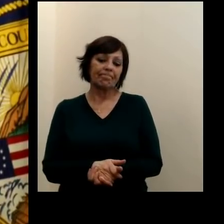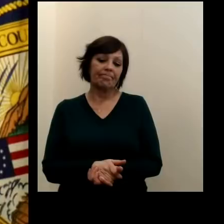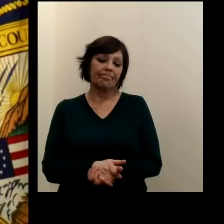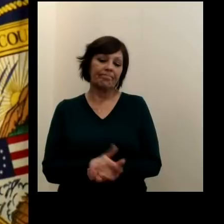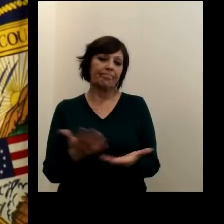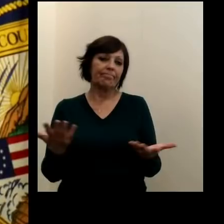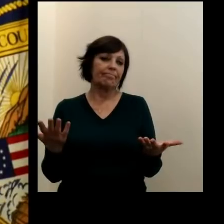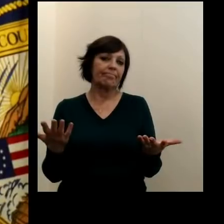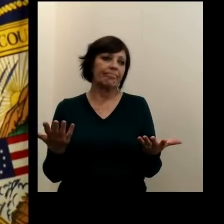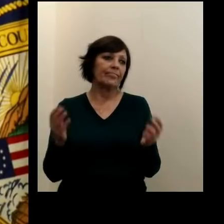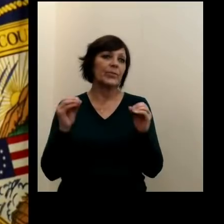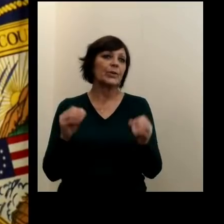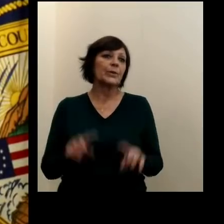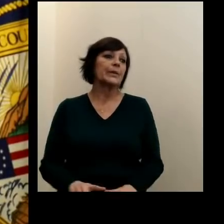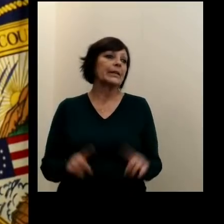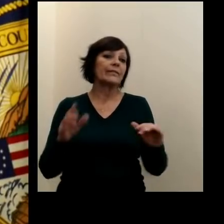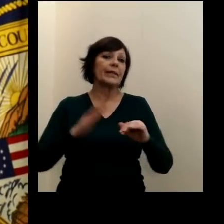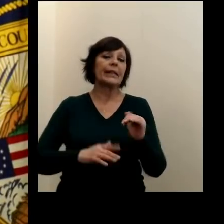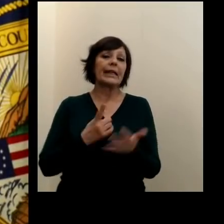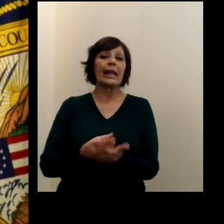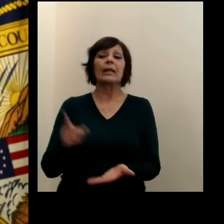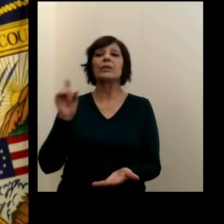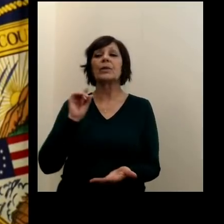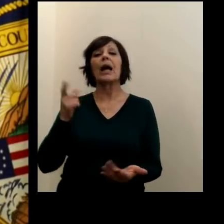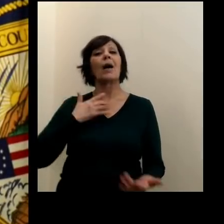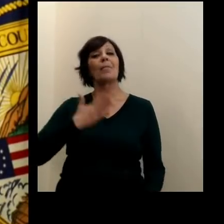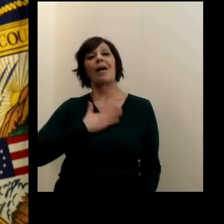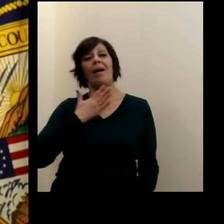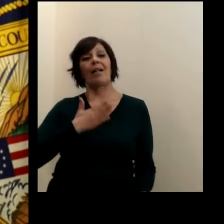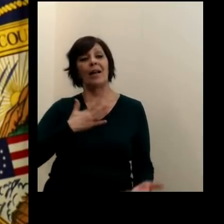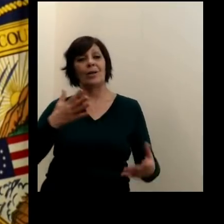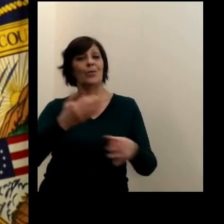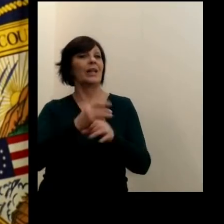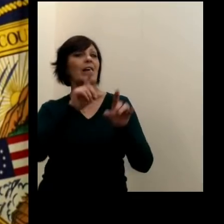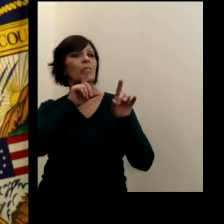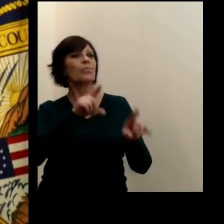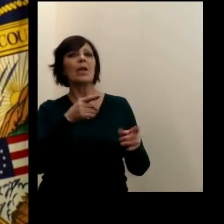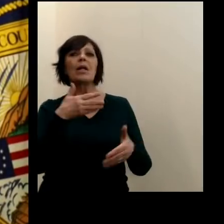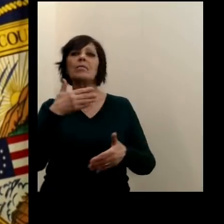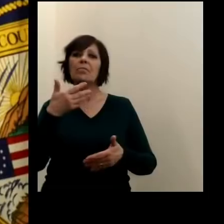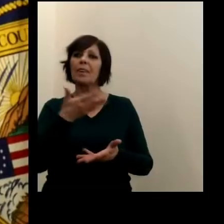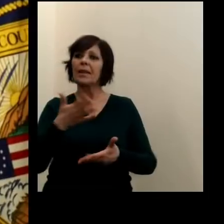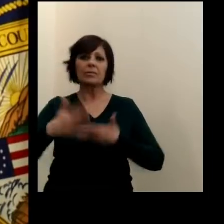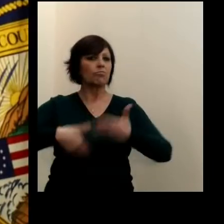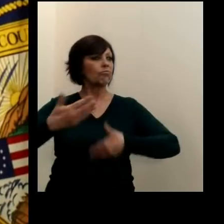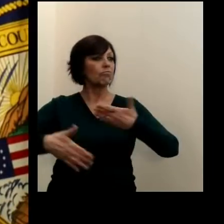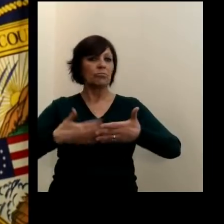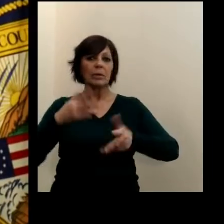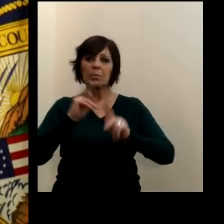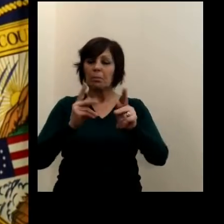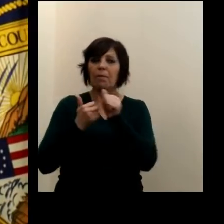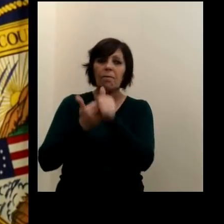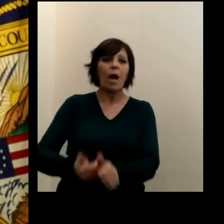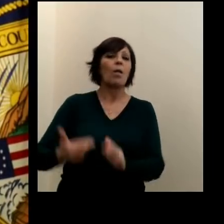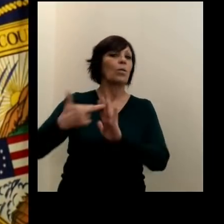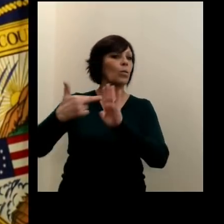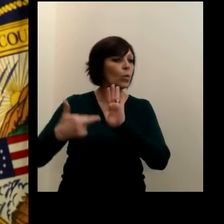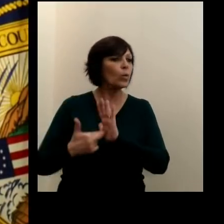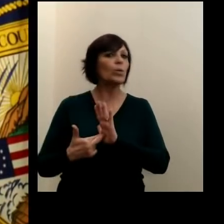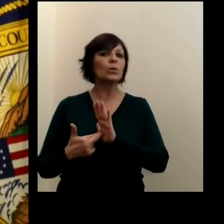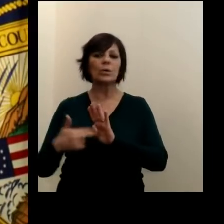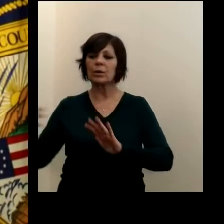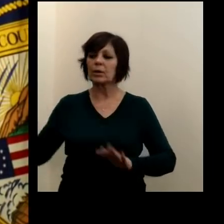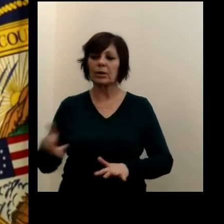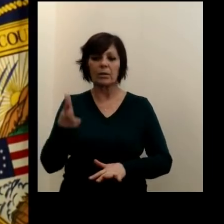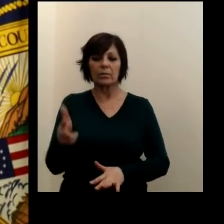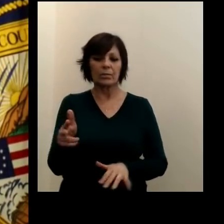It's really no different than last week. I'm glad we got the reports that things went well. People followed the rules. They pulled in the lot, they